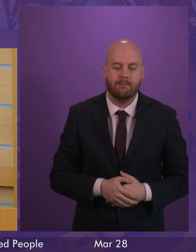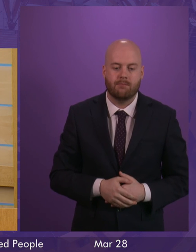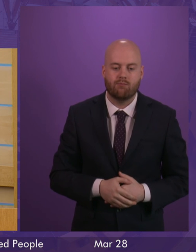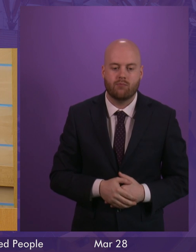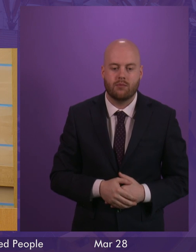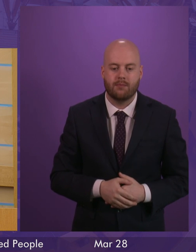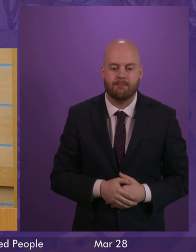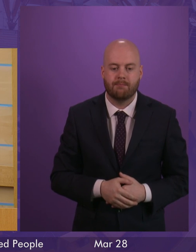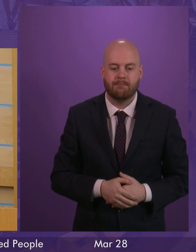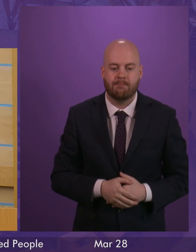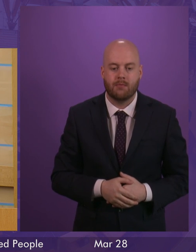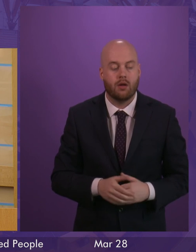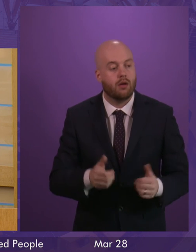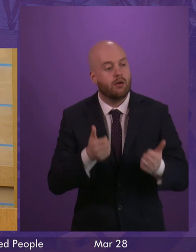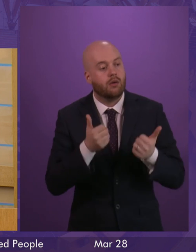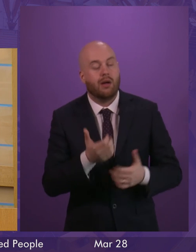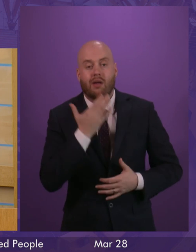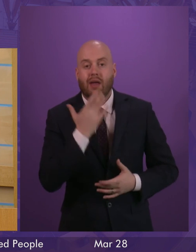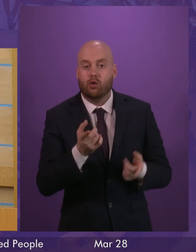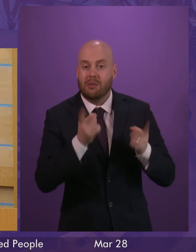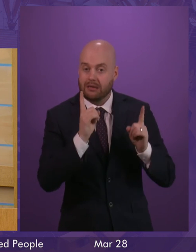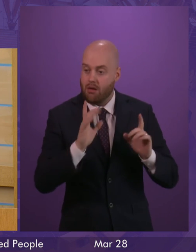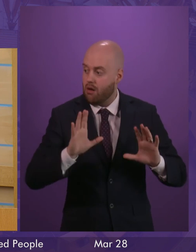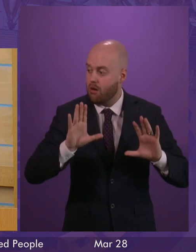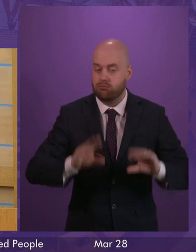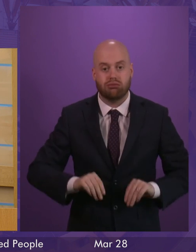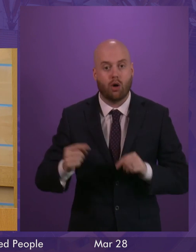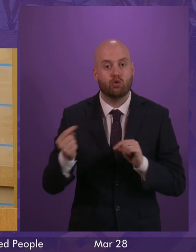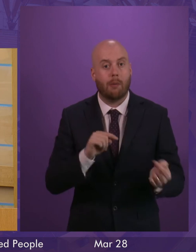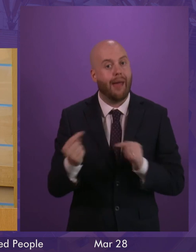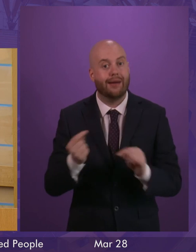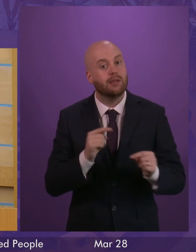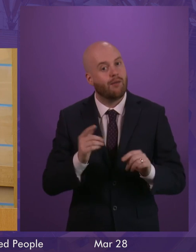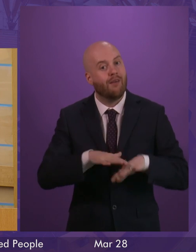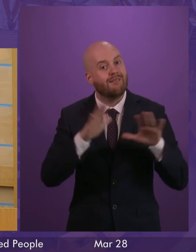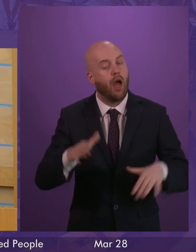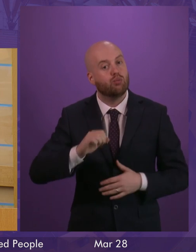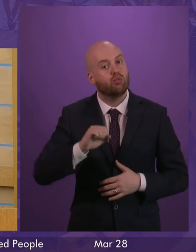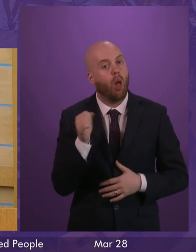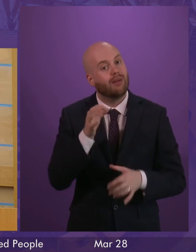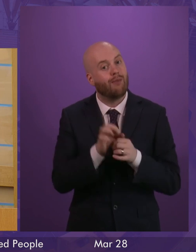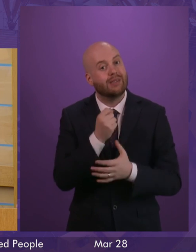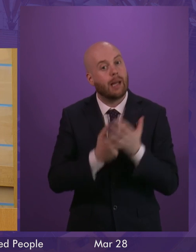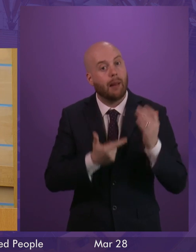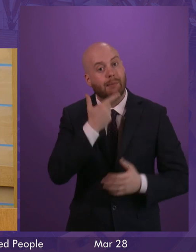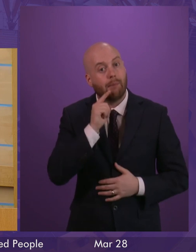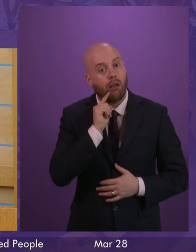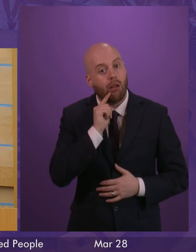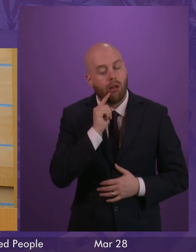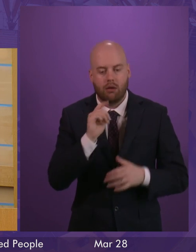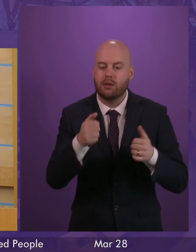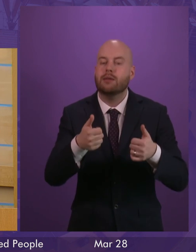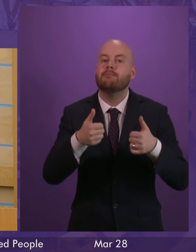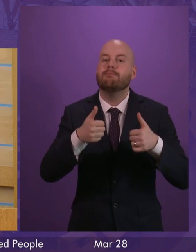Thank you very much, Minister. That concludes our debate on a fairer Scotland for disabled people. The next item is consideration of